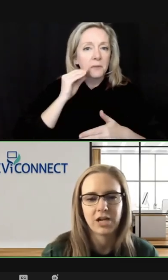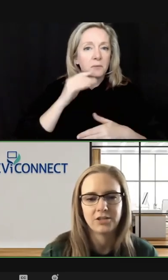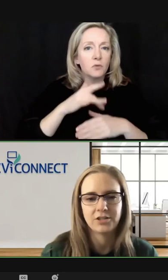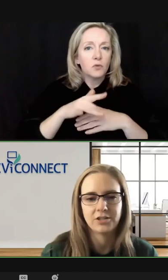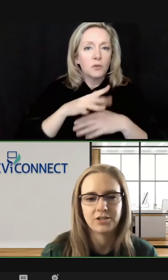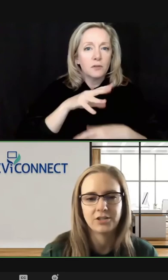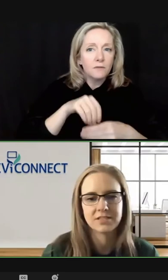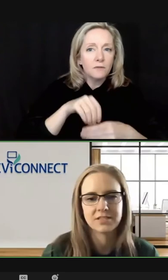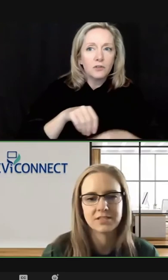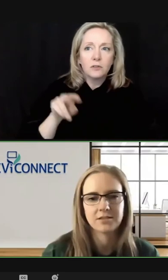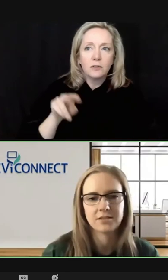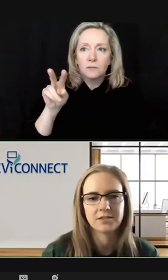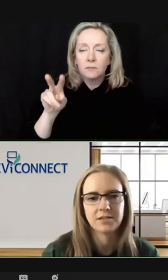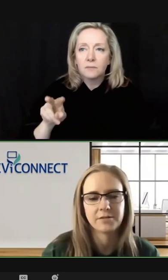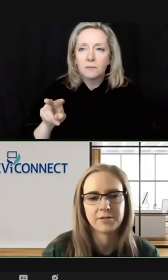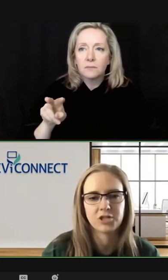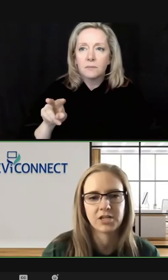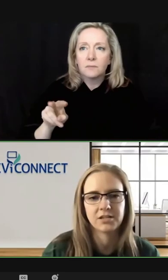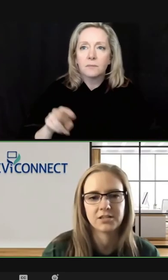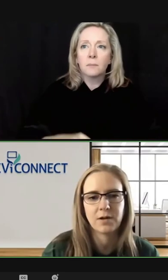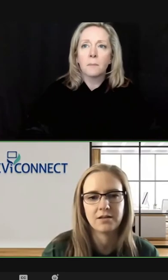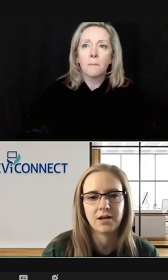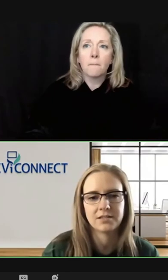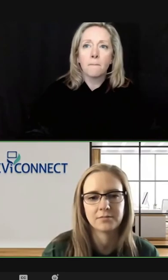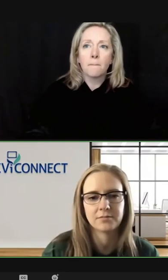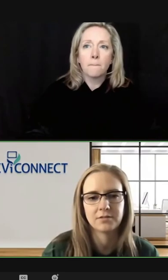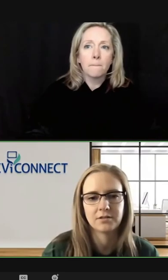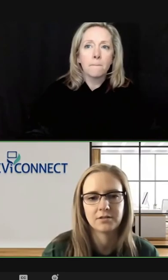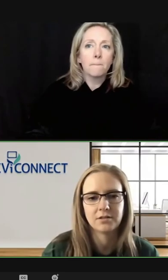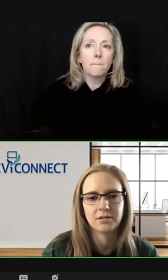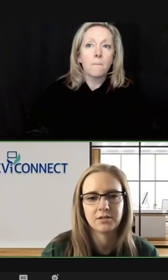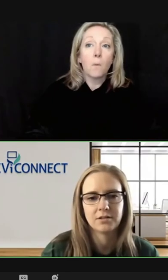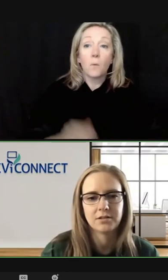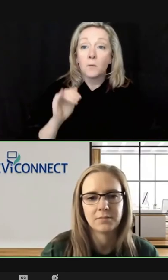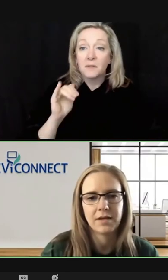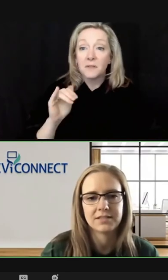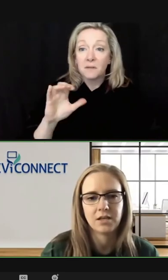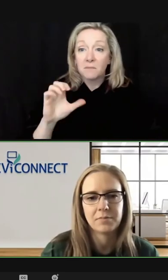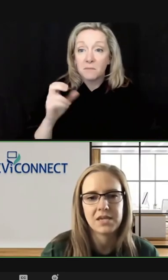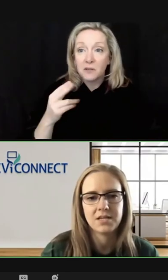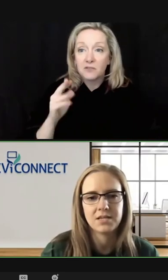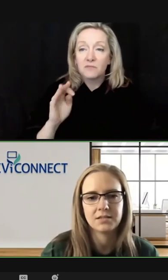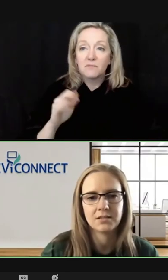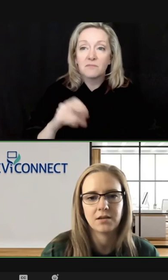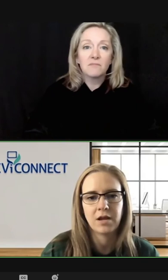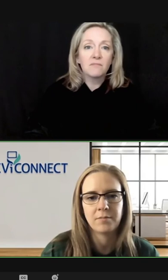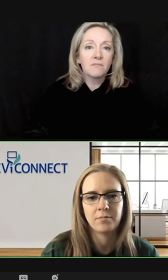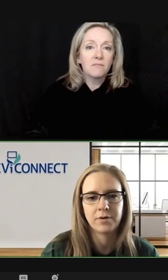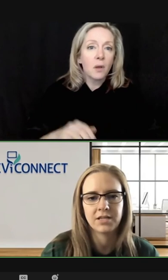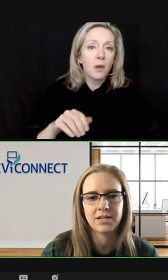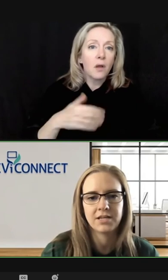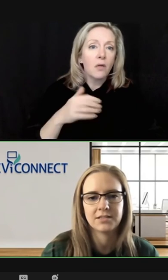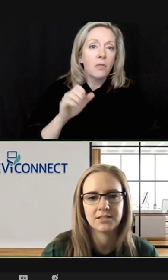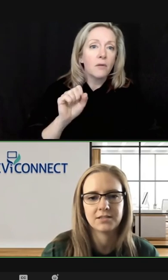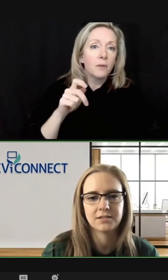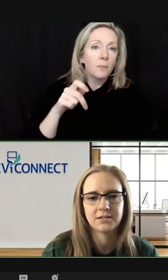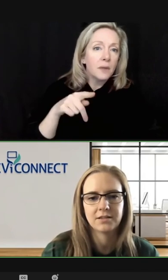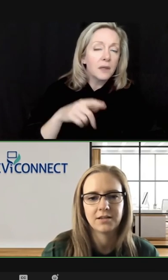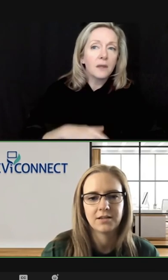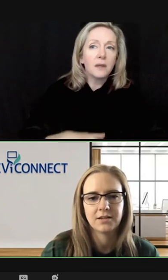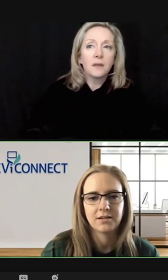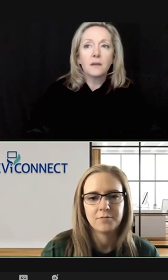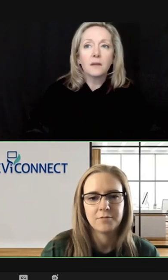Early childhood endorsed here in Michigan as well. Awesome. Some SLPs, O&M and Braille